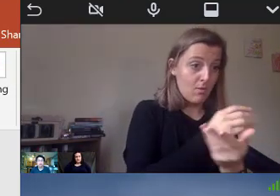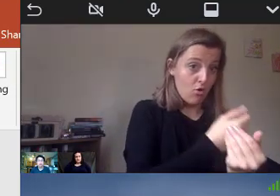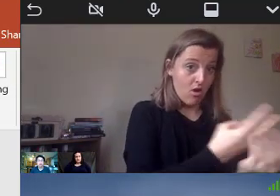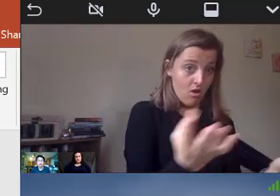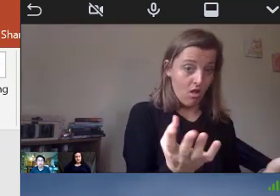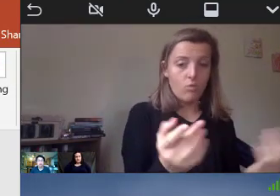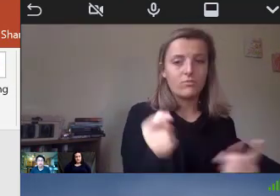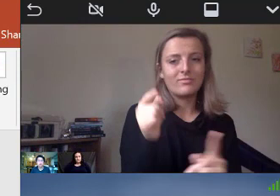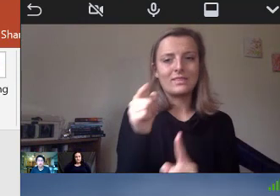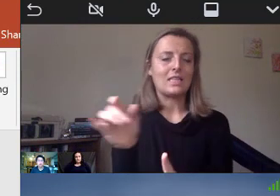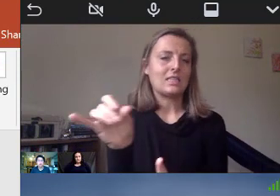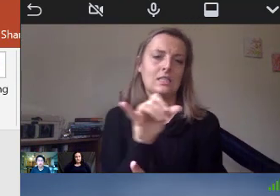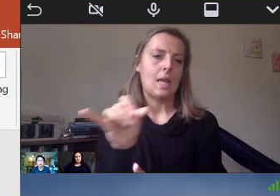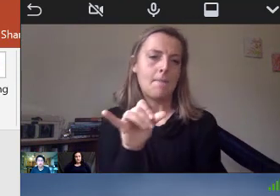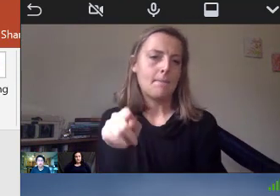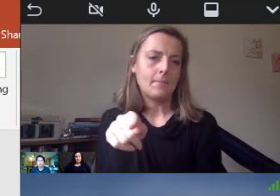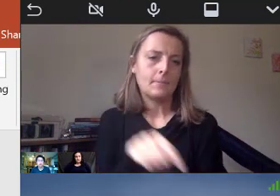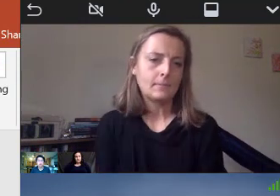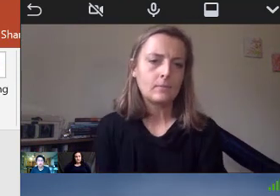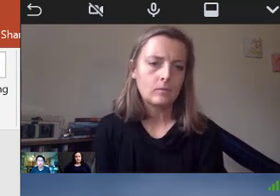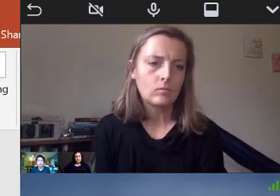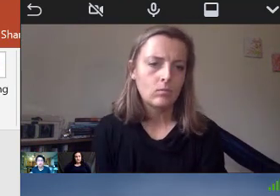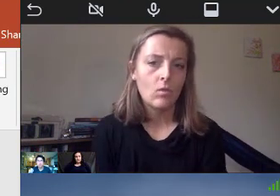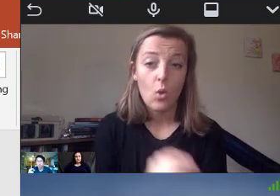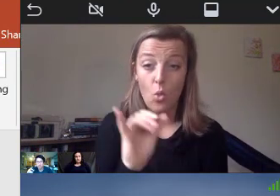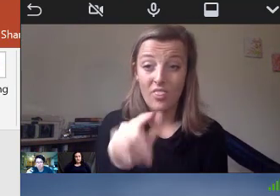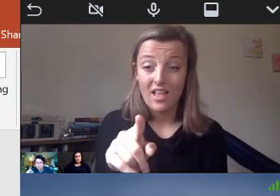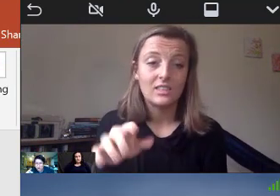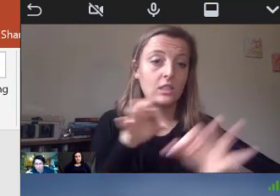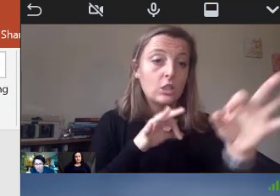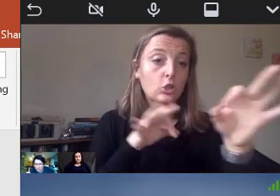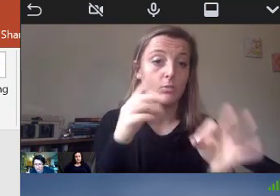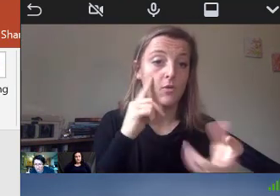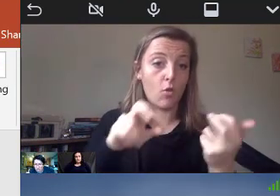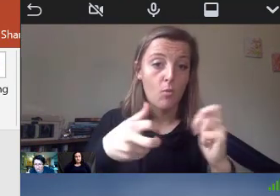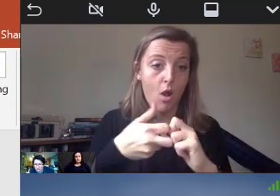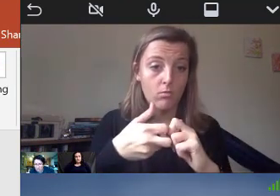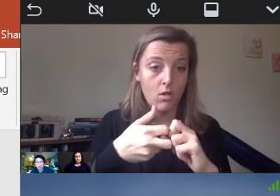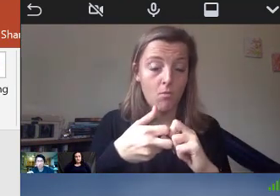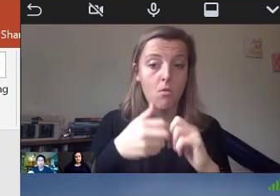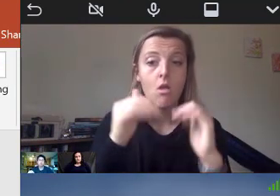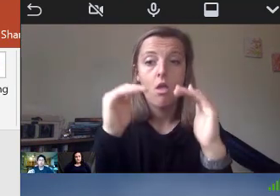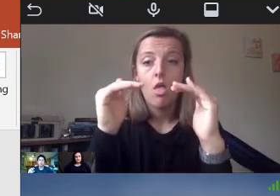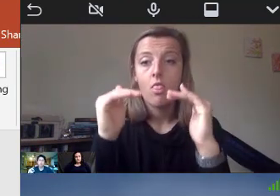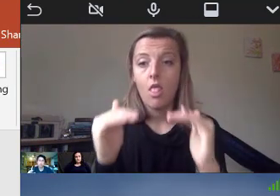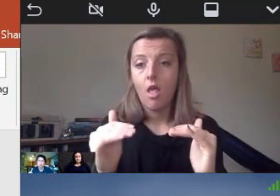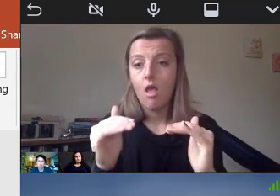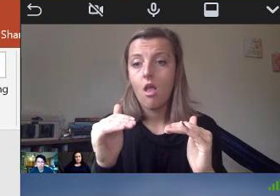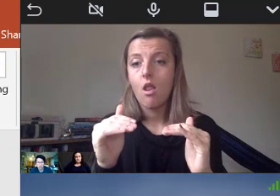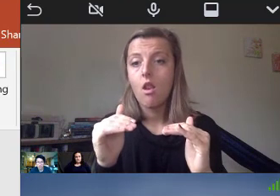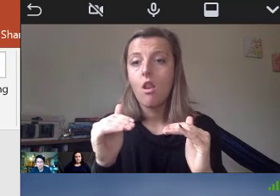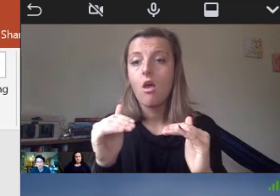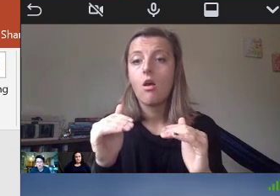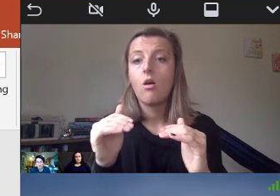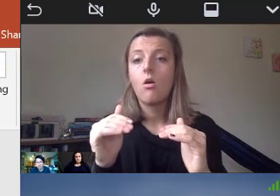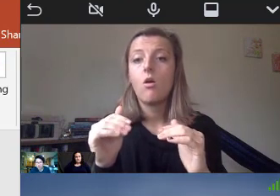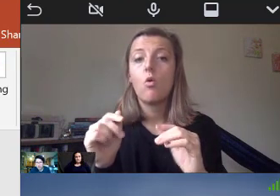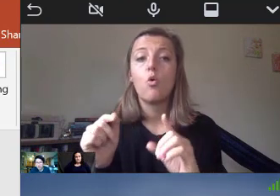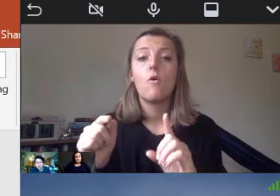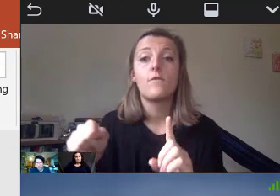So that's the description of the problem. And then over here, this will be